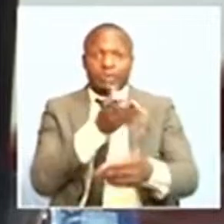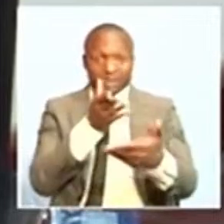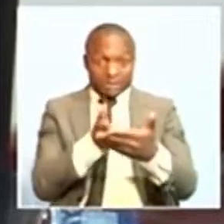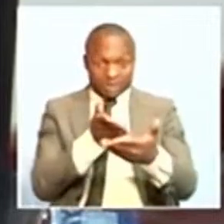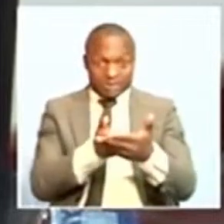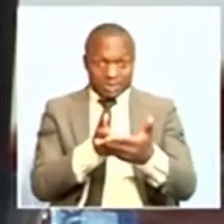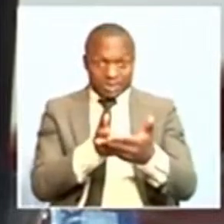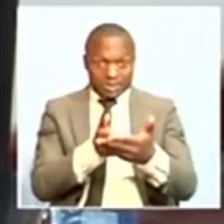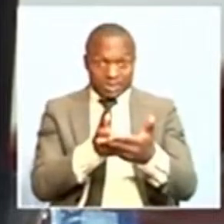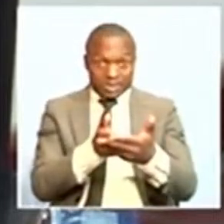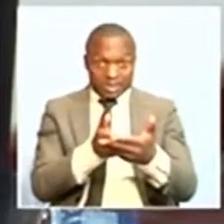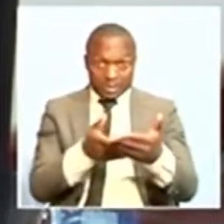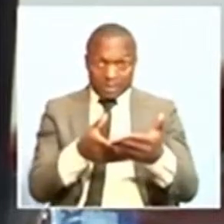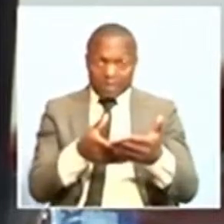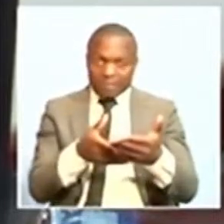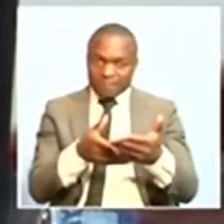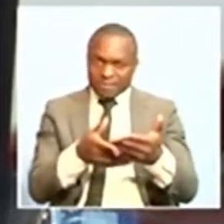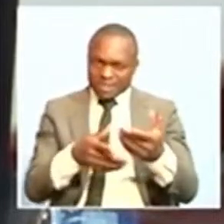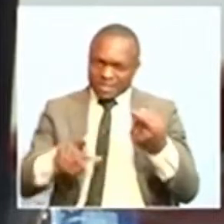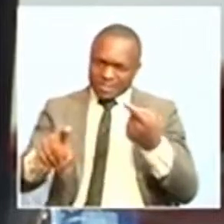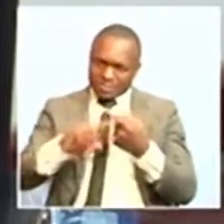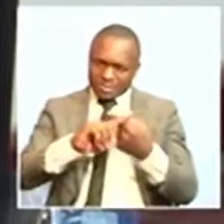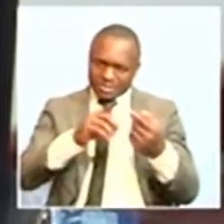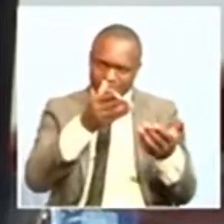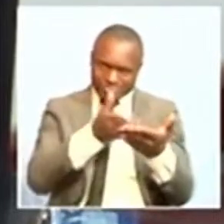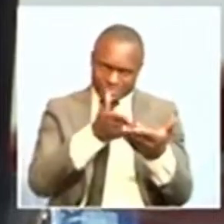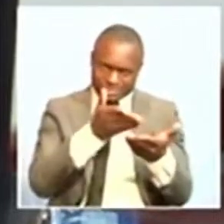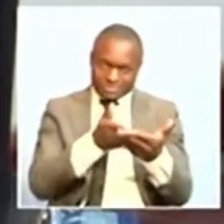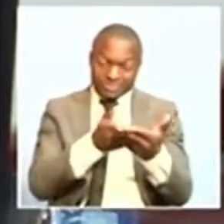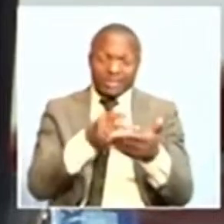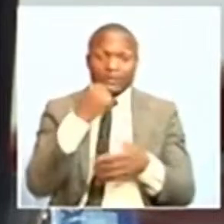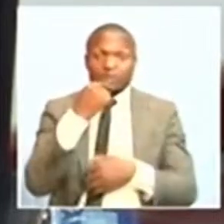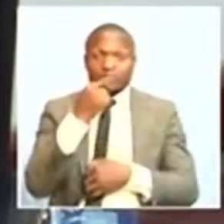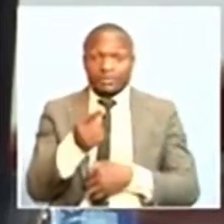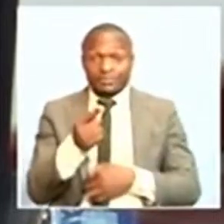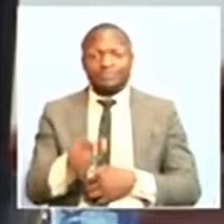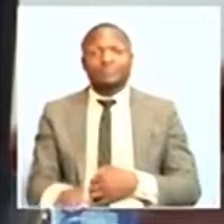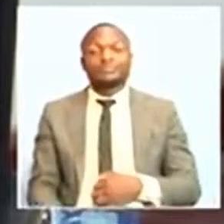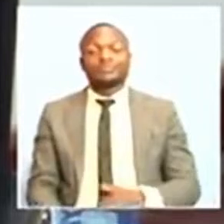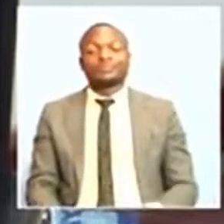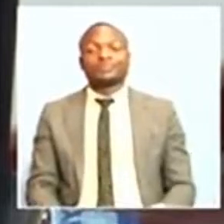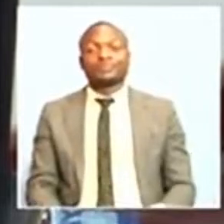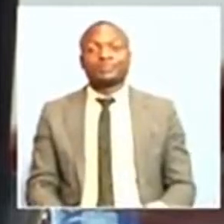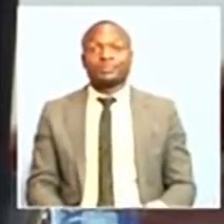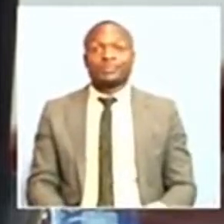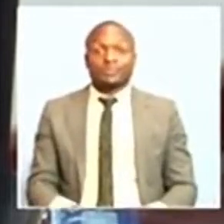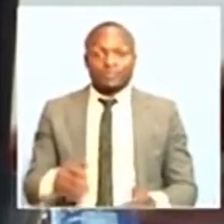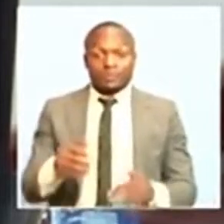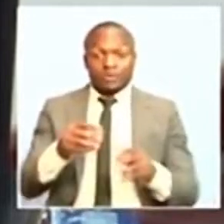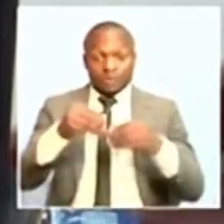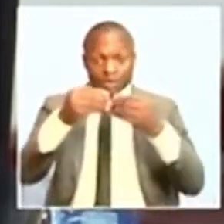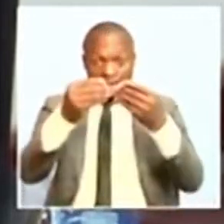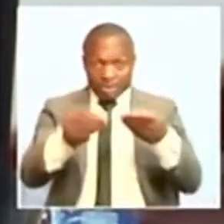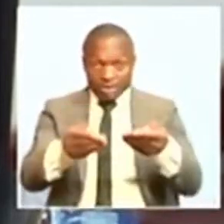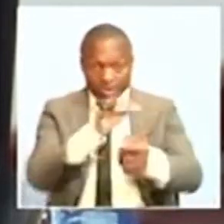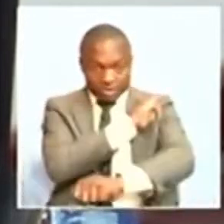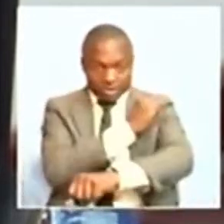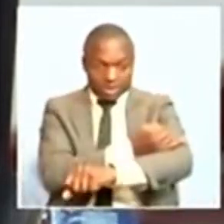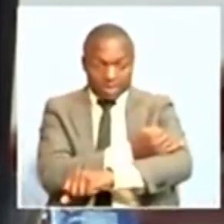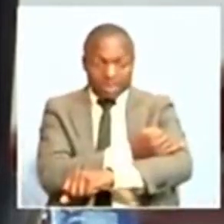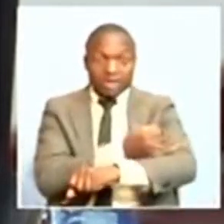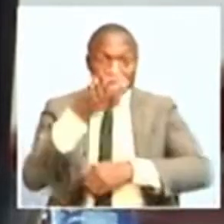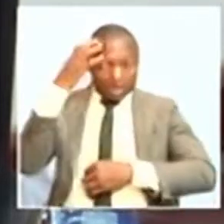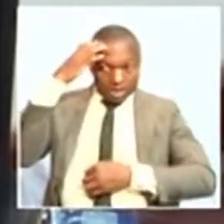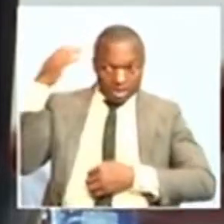but I'll start by maybe the positive of this. I also mention that extending immunity to officers of the